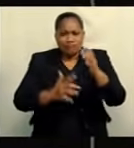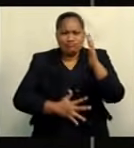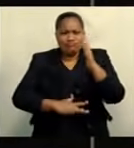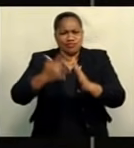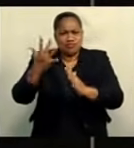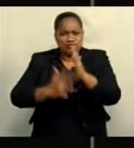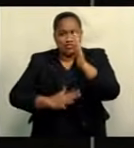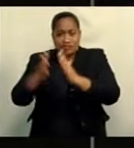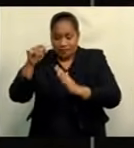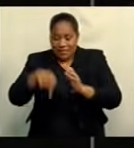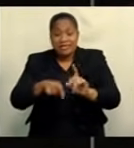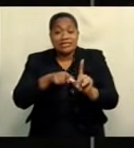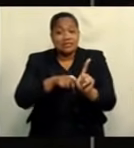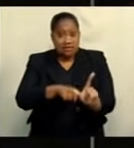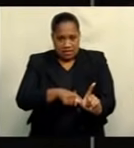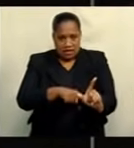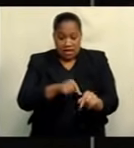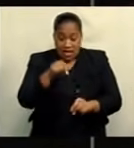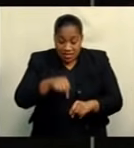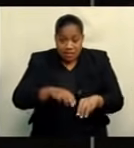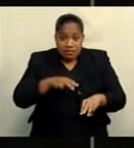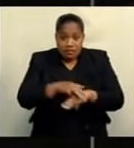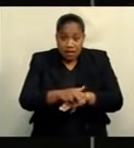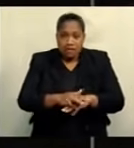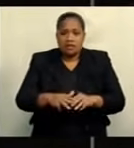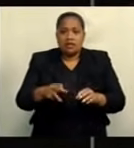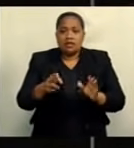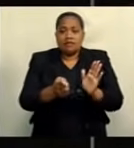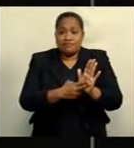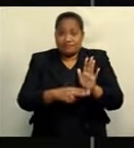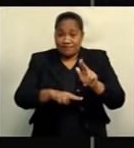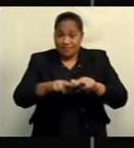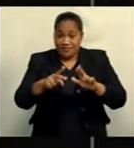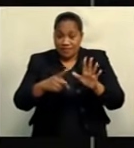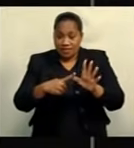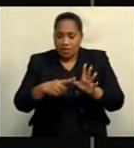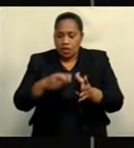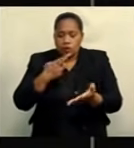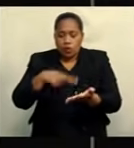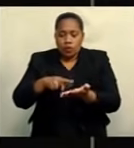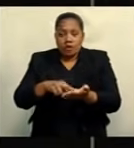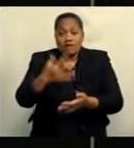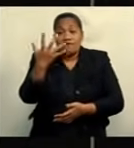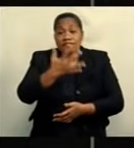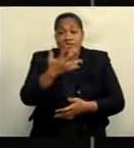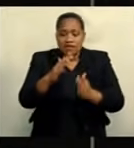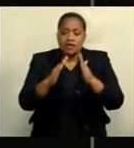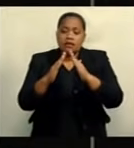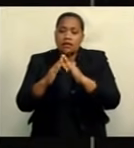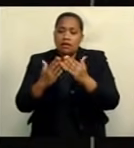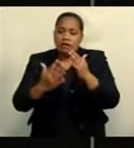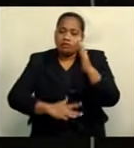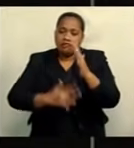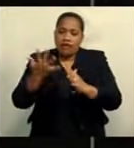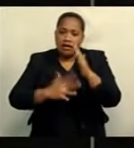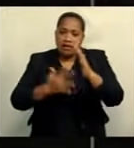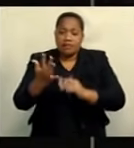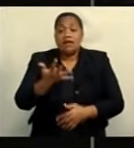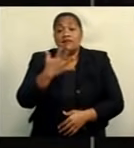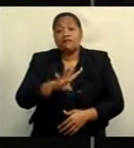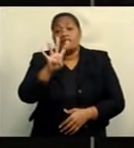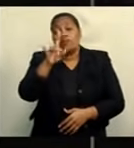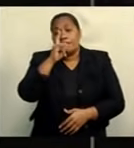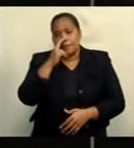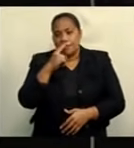so far this year. This month alone, the National Fire Authority recorded 15 residential fires, which has left 54 people